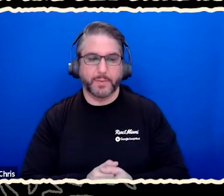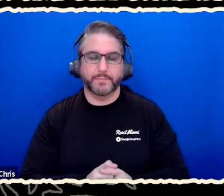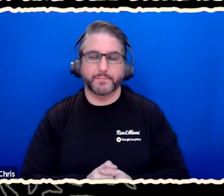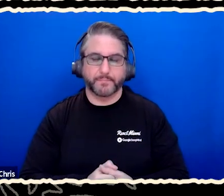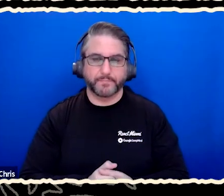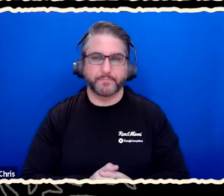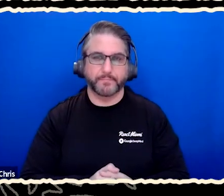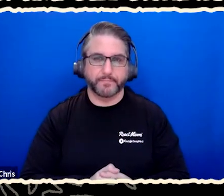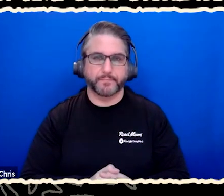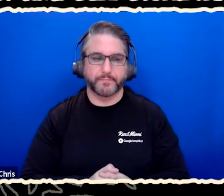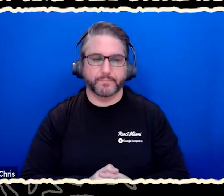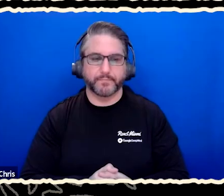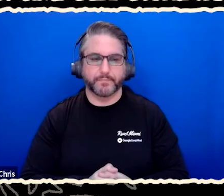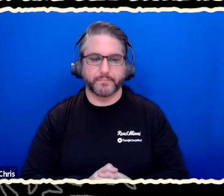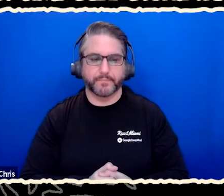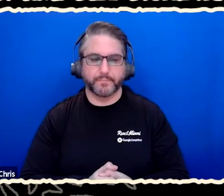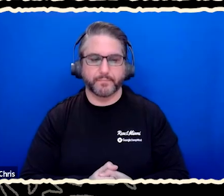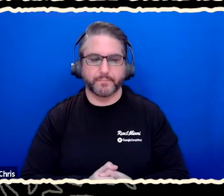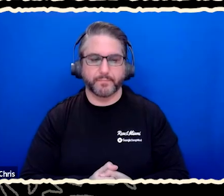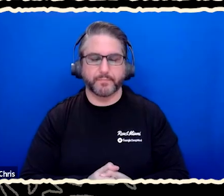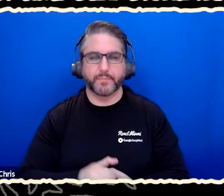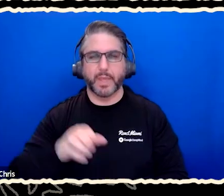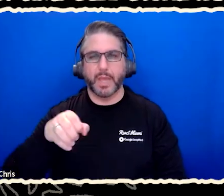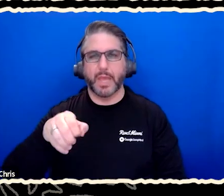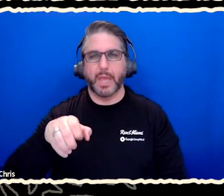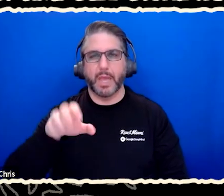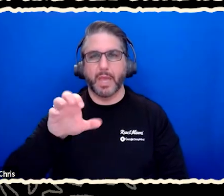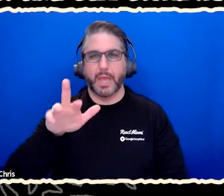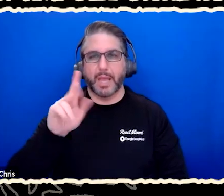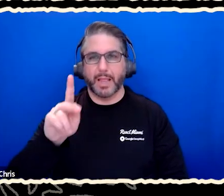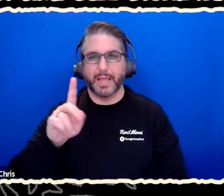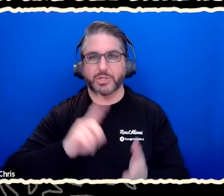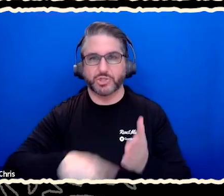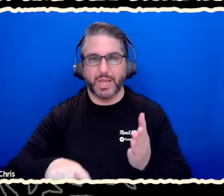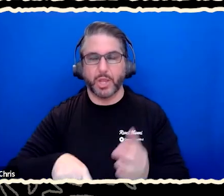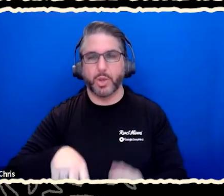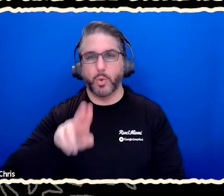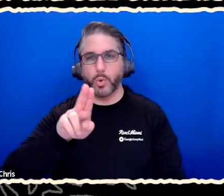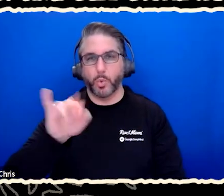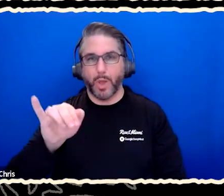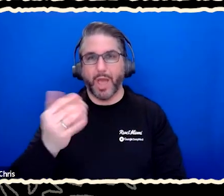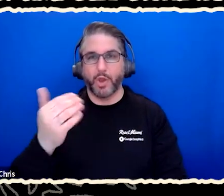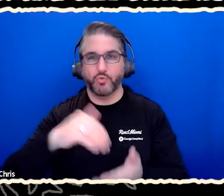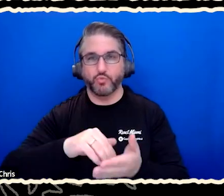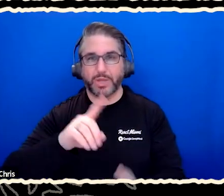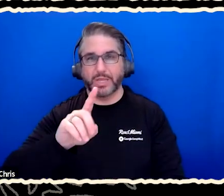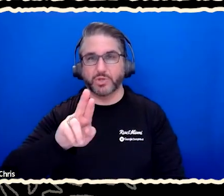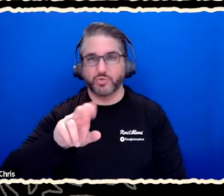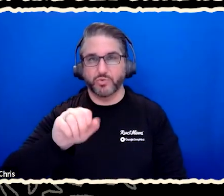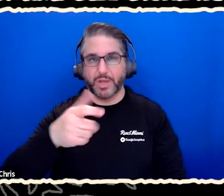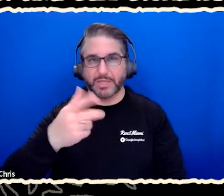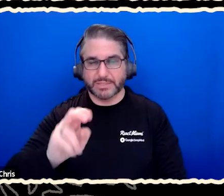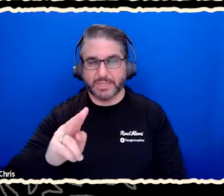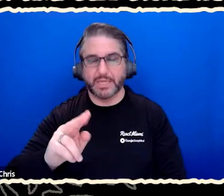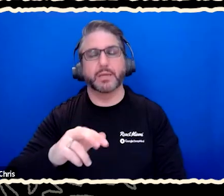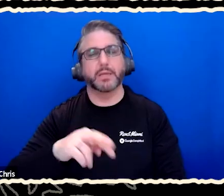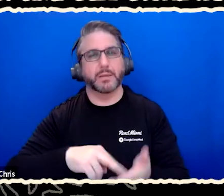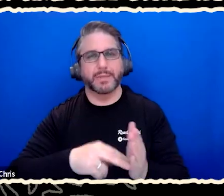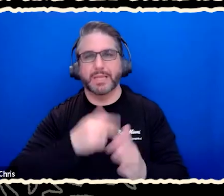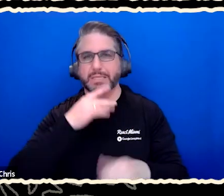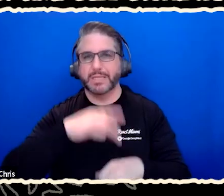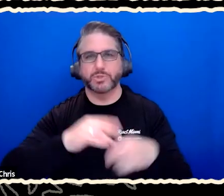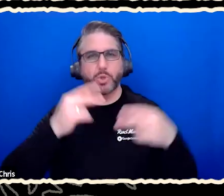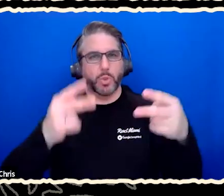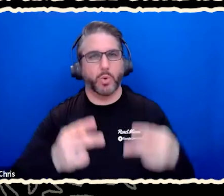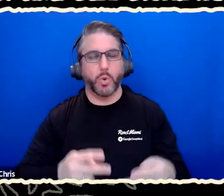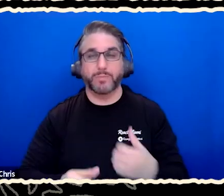basically, click checking. Click checking or UI redressing doesn't even touch our code, but might be a big danger for